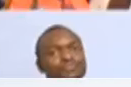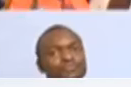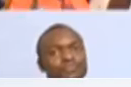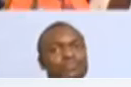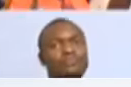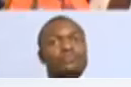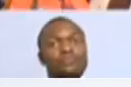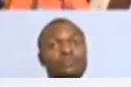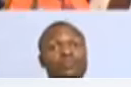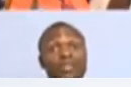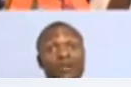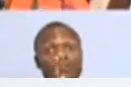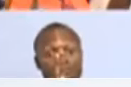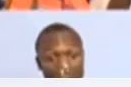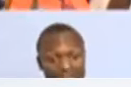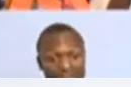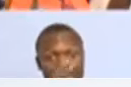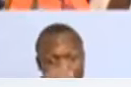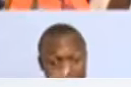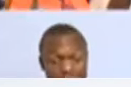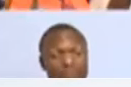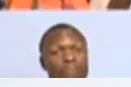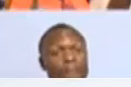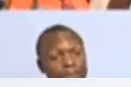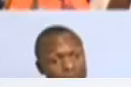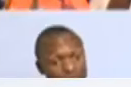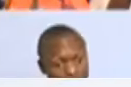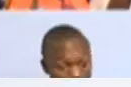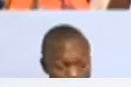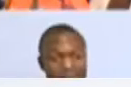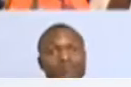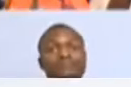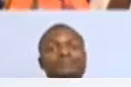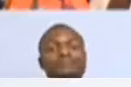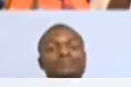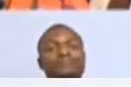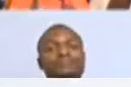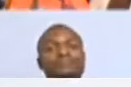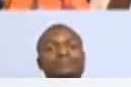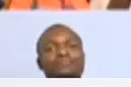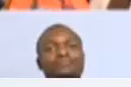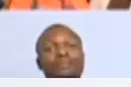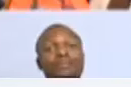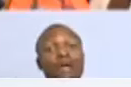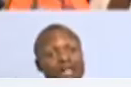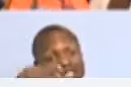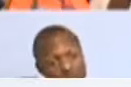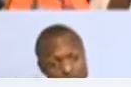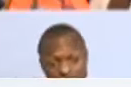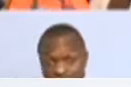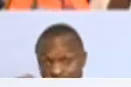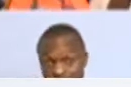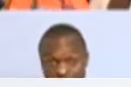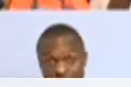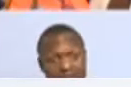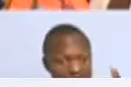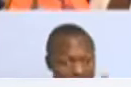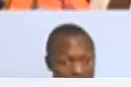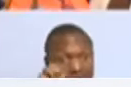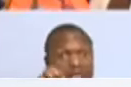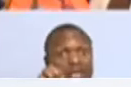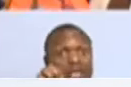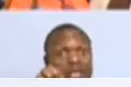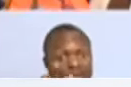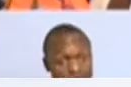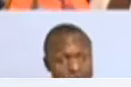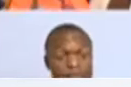So, Madam Speaker, you and us and the judiciary, executive, legislature, and judiciary,